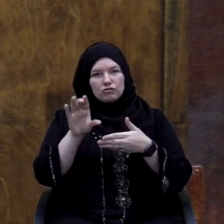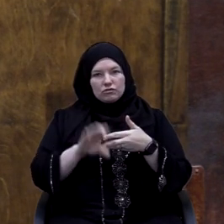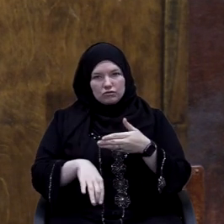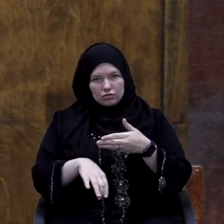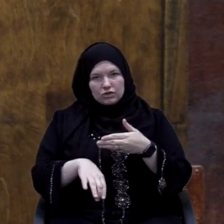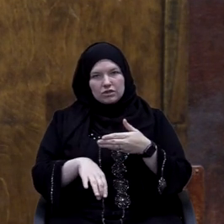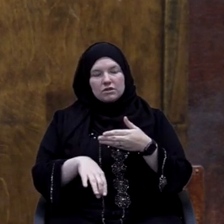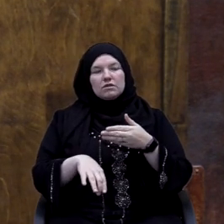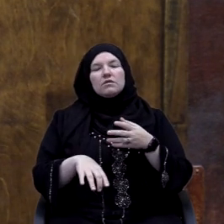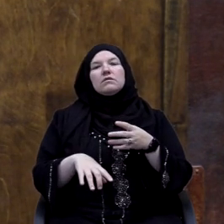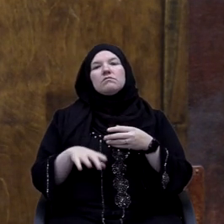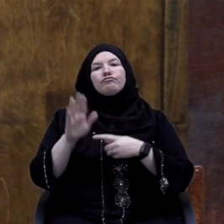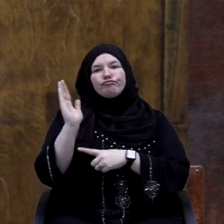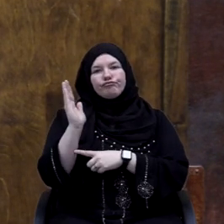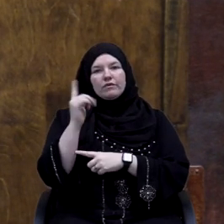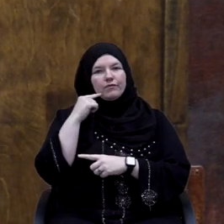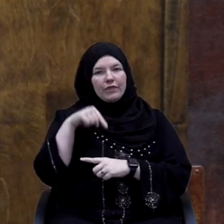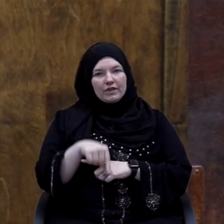this topic.